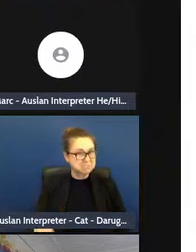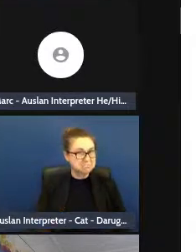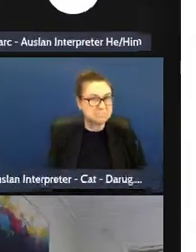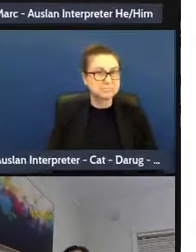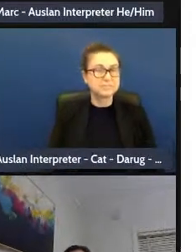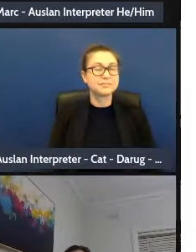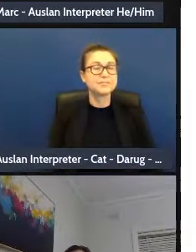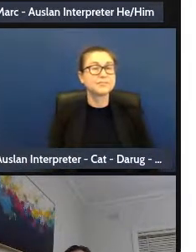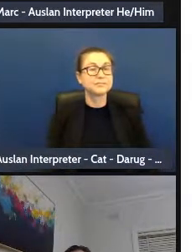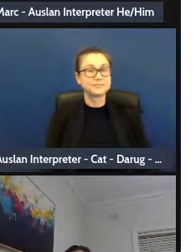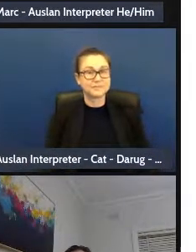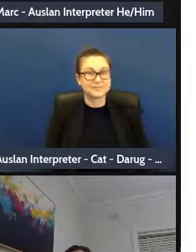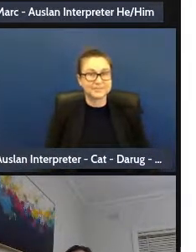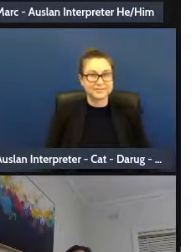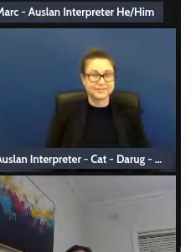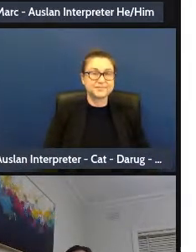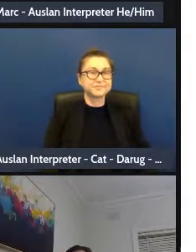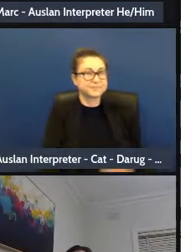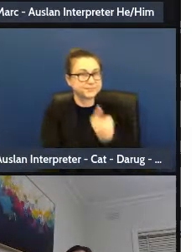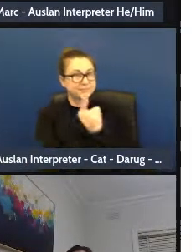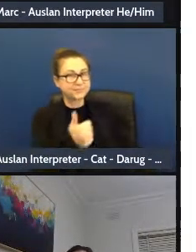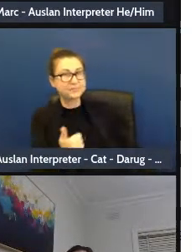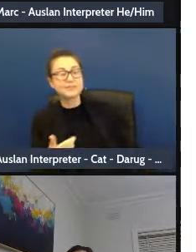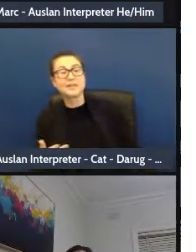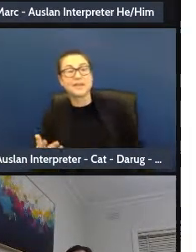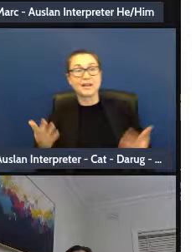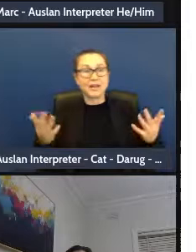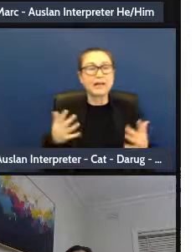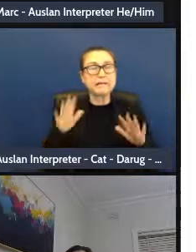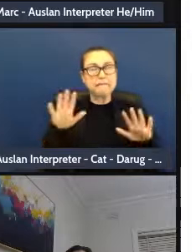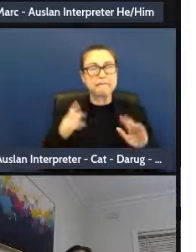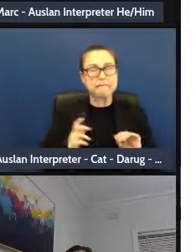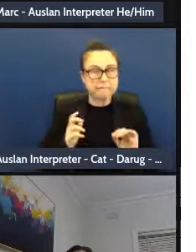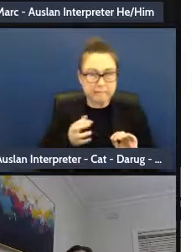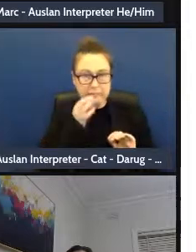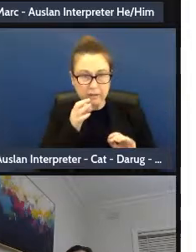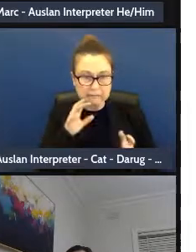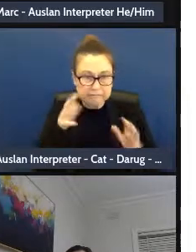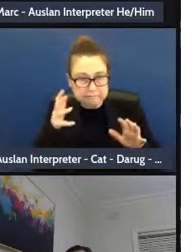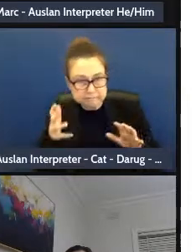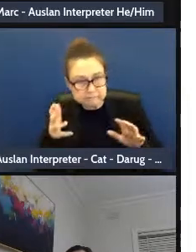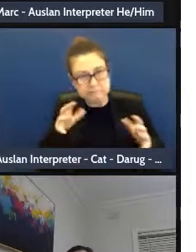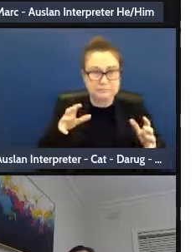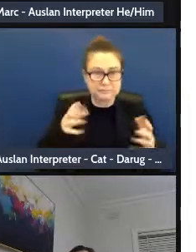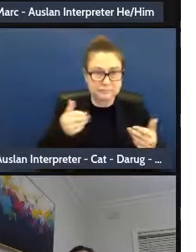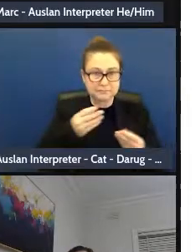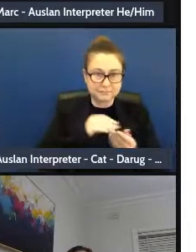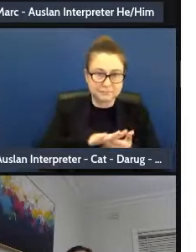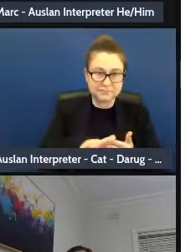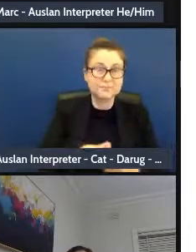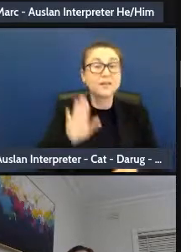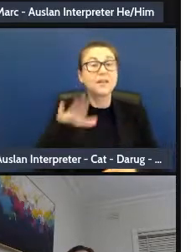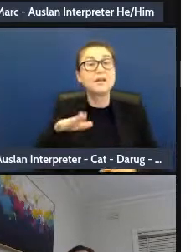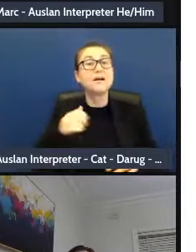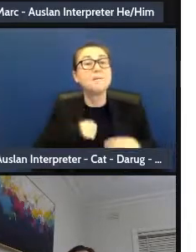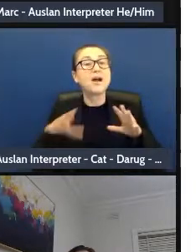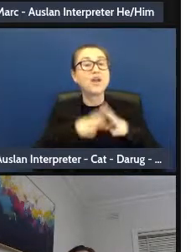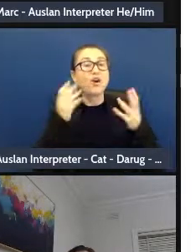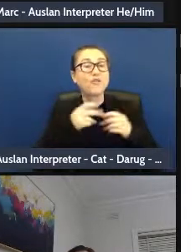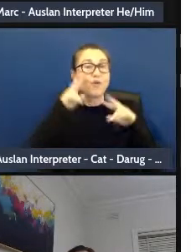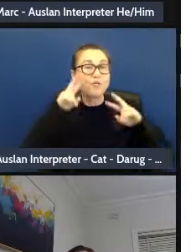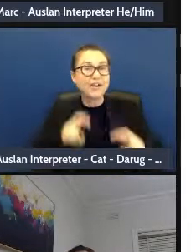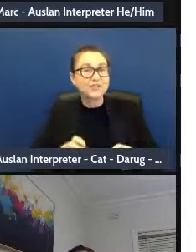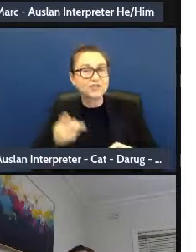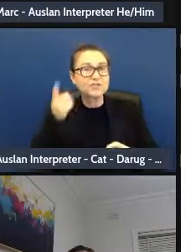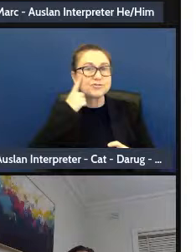How's that? We're back after a small technical hitch. So yes, my overall research is looking